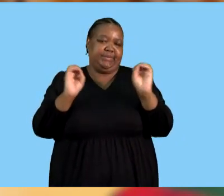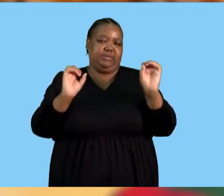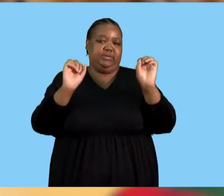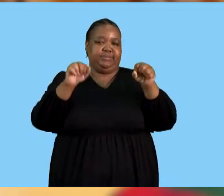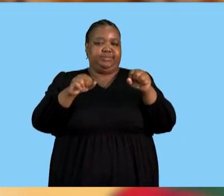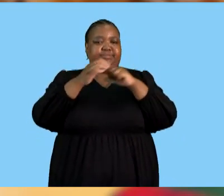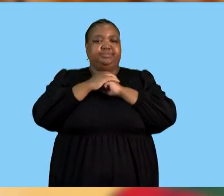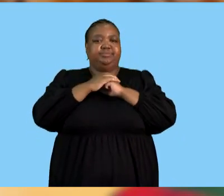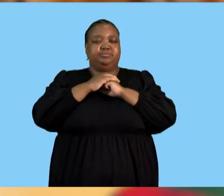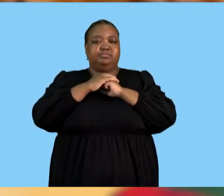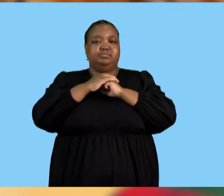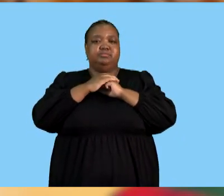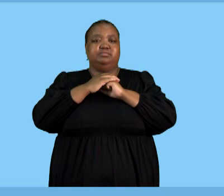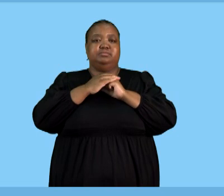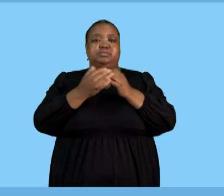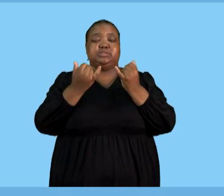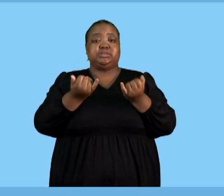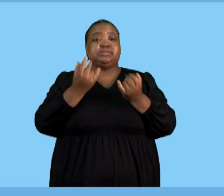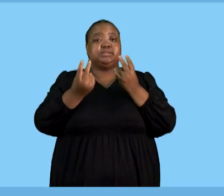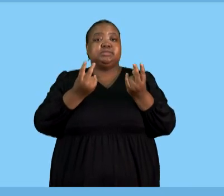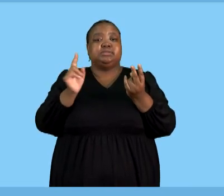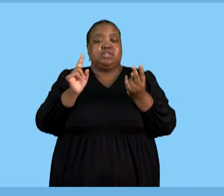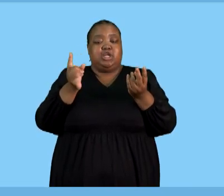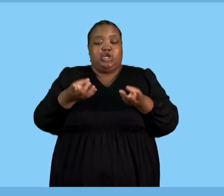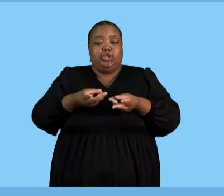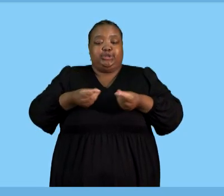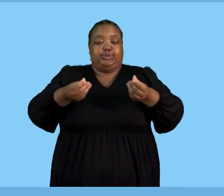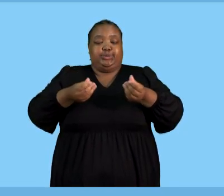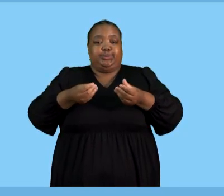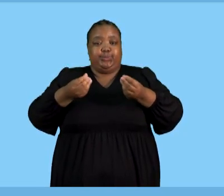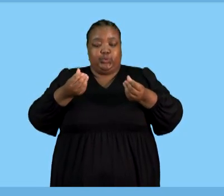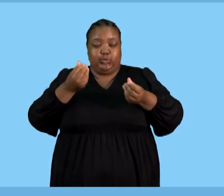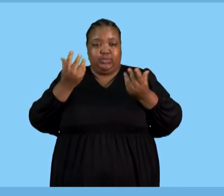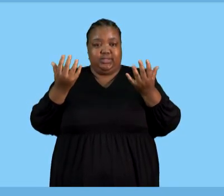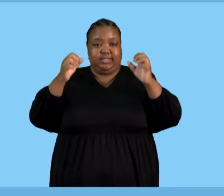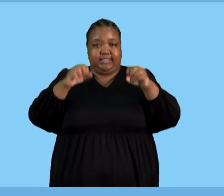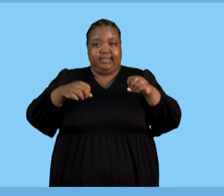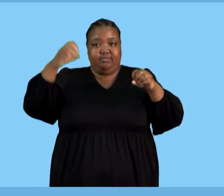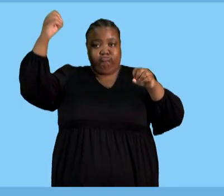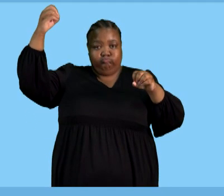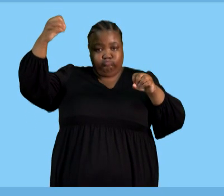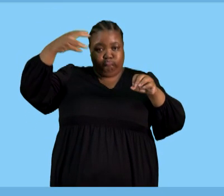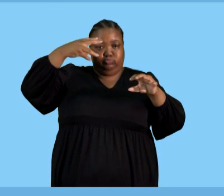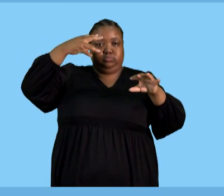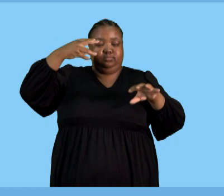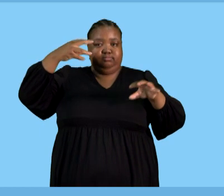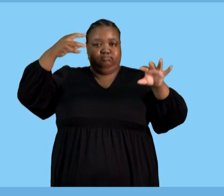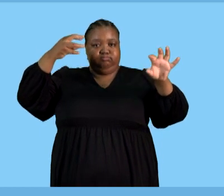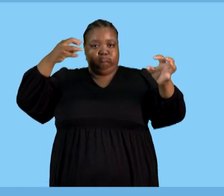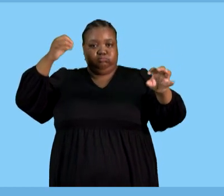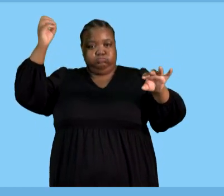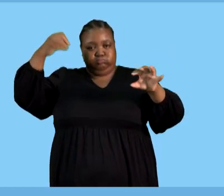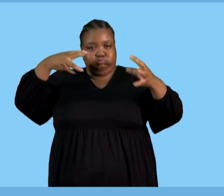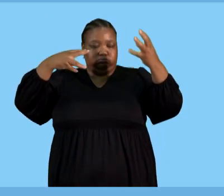a reflective surface. So as we can see, on a smooth surface, the incident rays are going to be